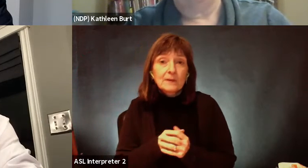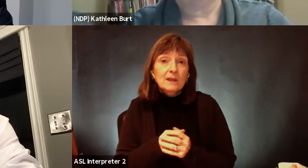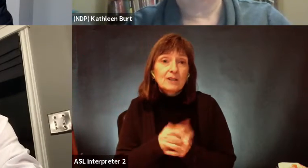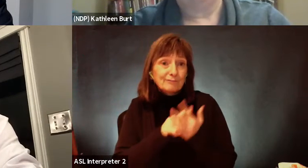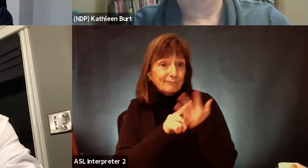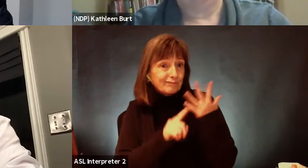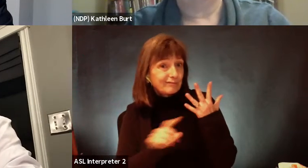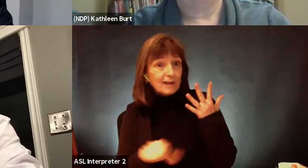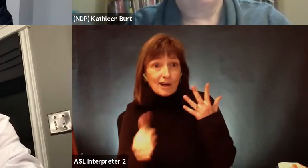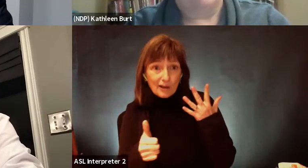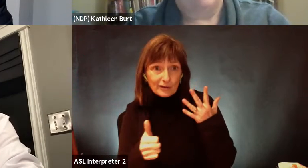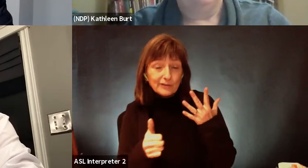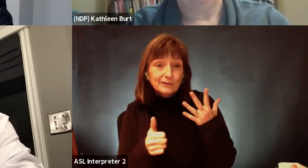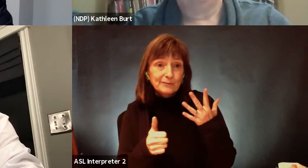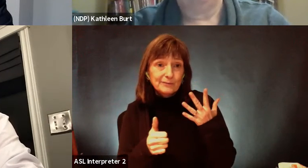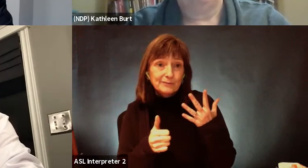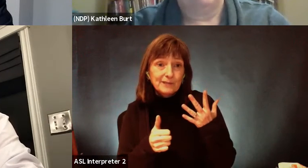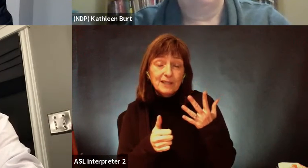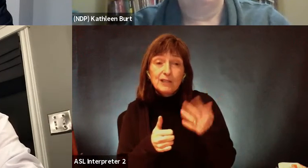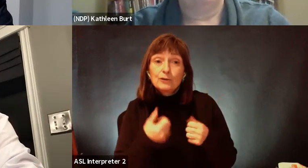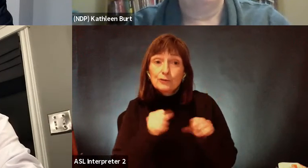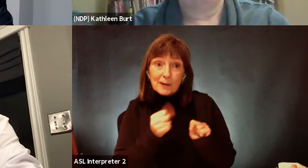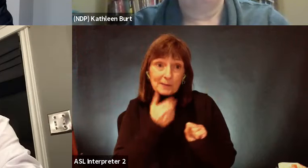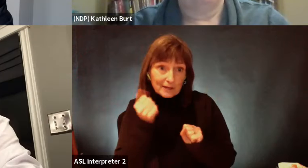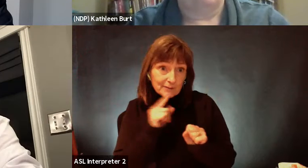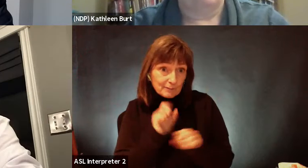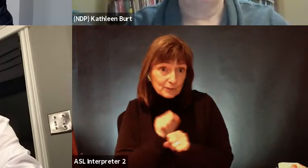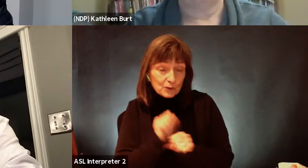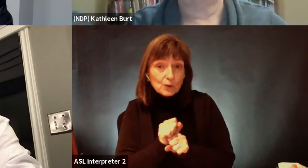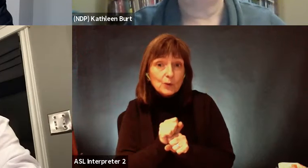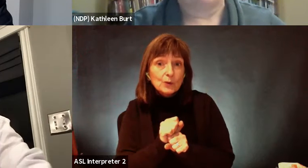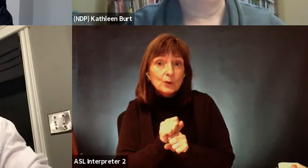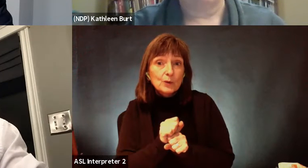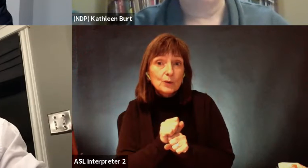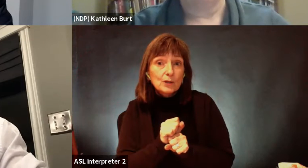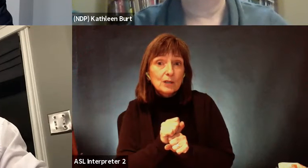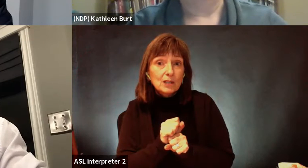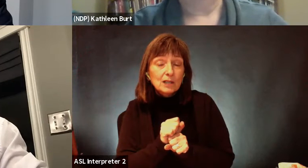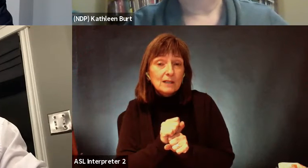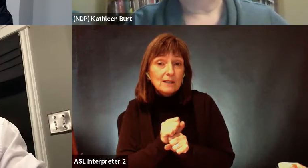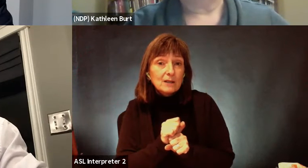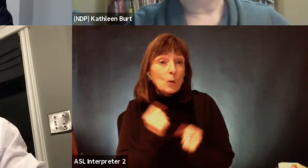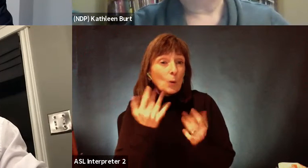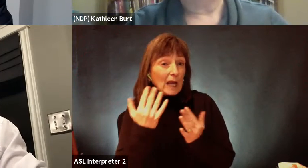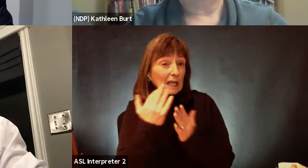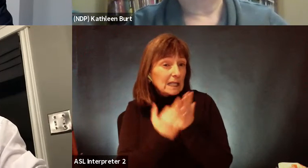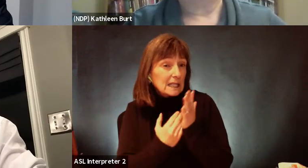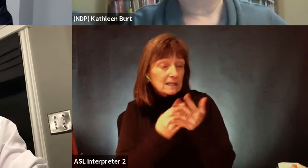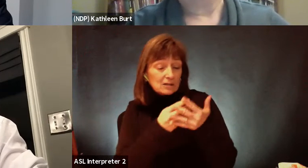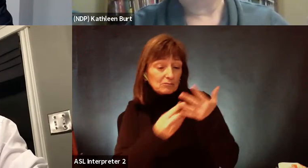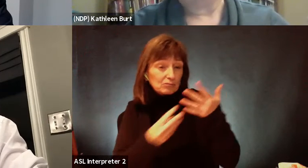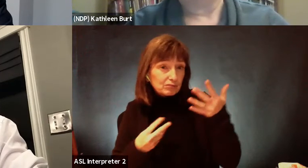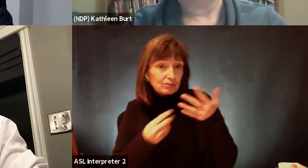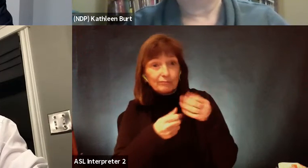we would certainly do whatever we can to ensure that all those backlog of specialist tests